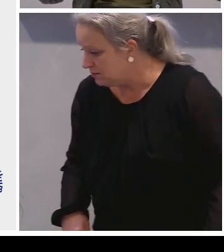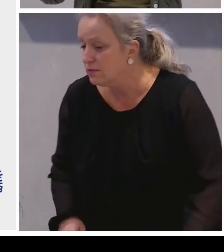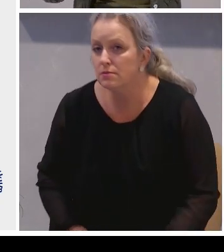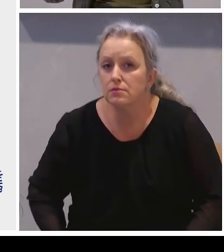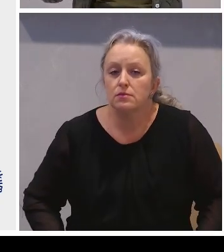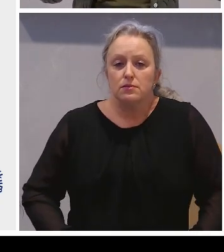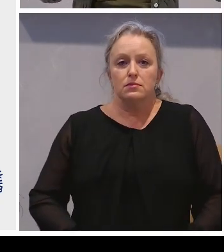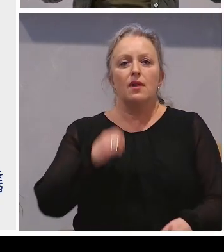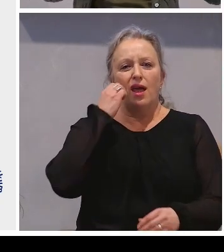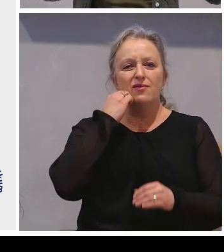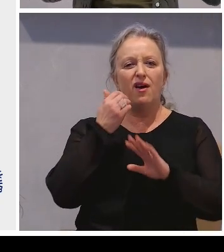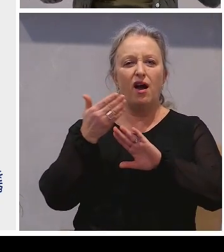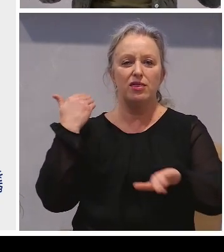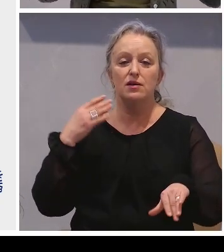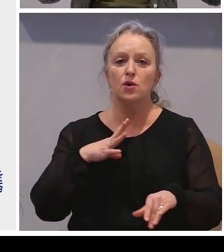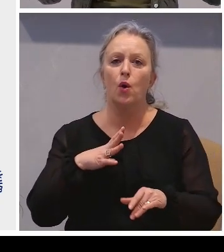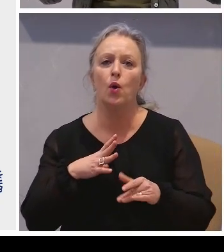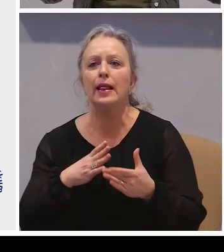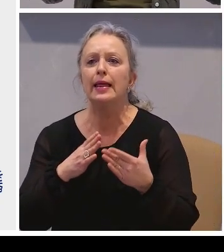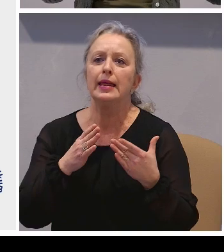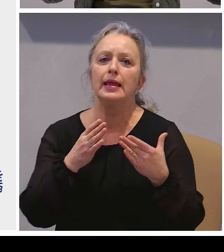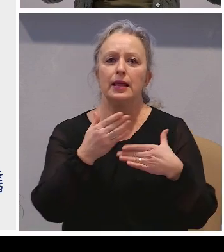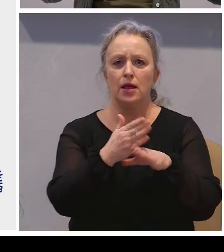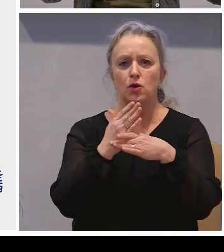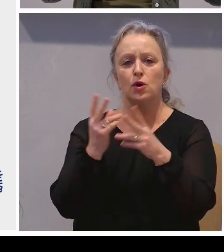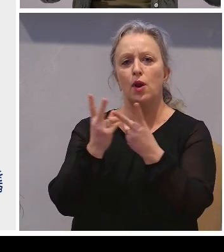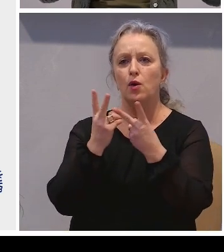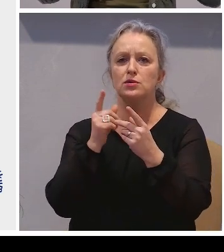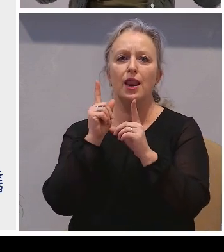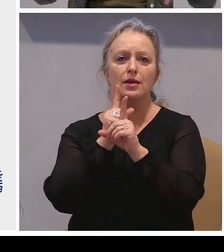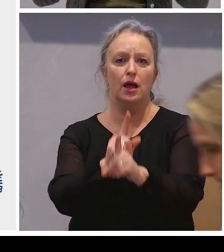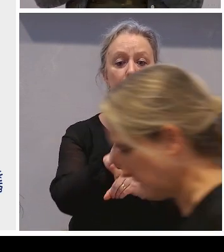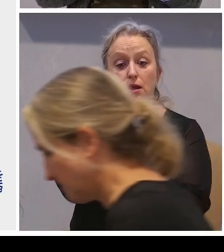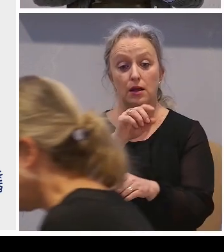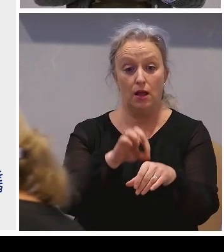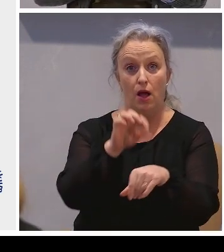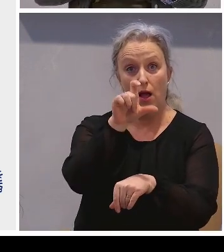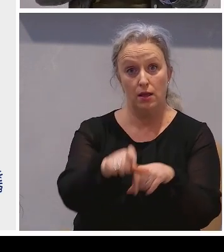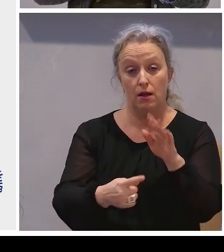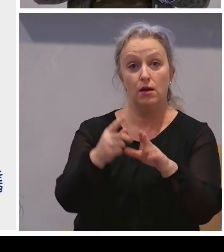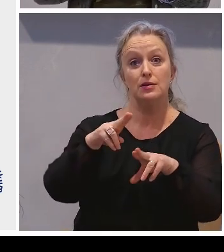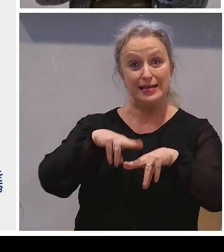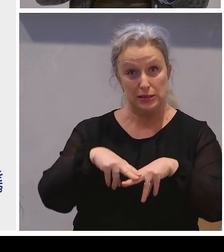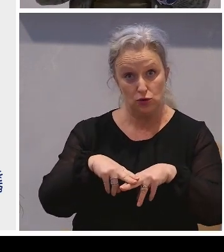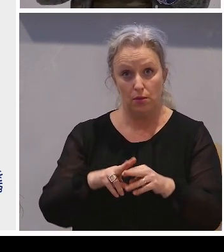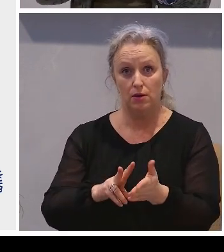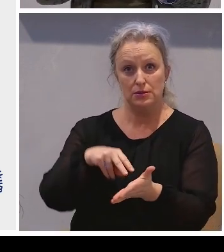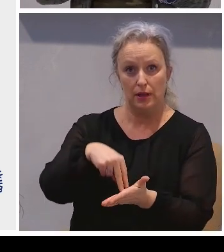Earlier, the patients were categorized based on